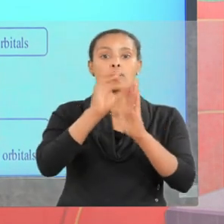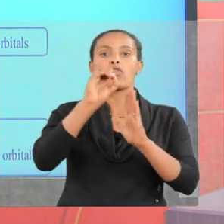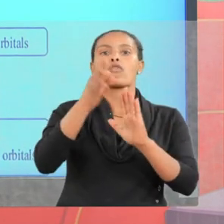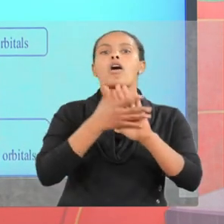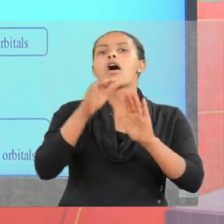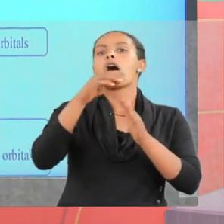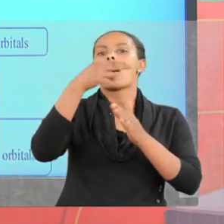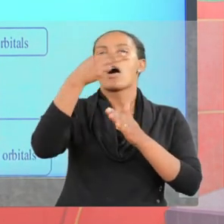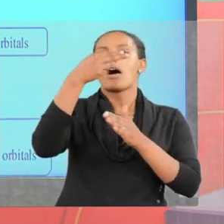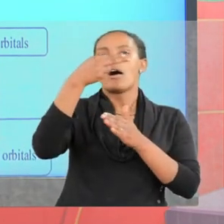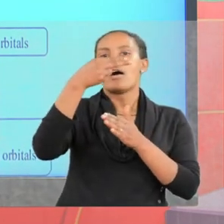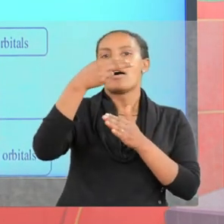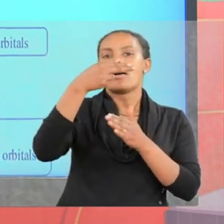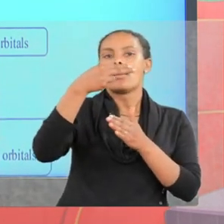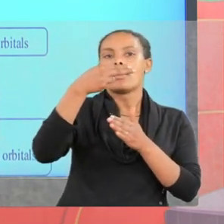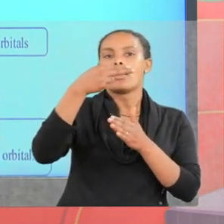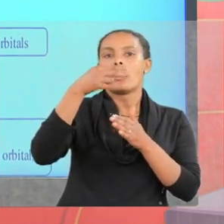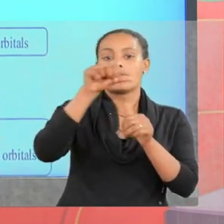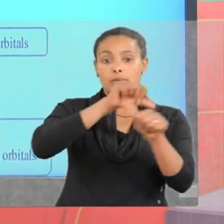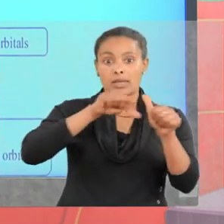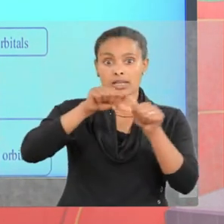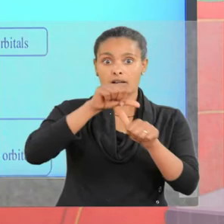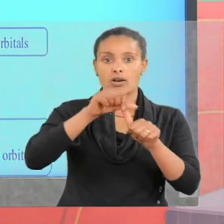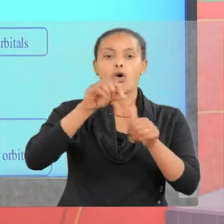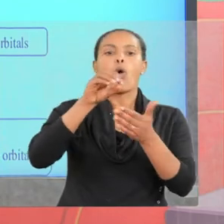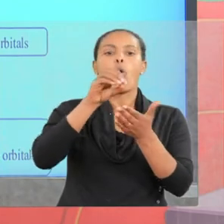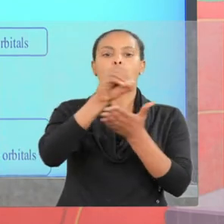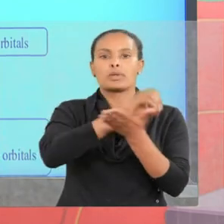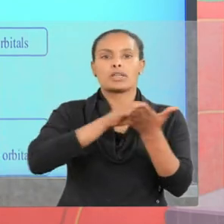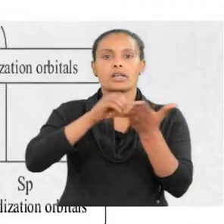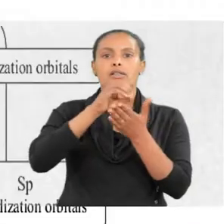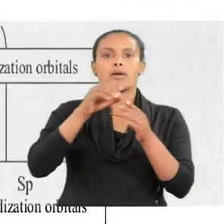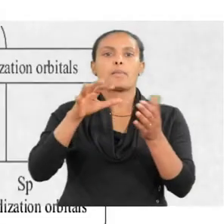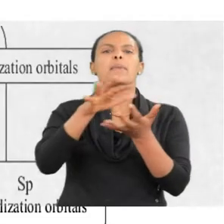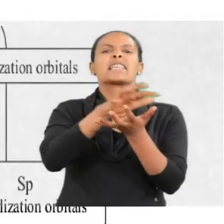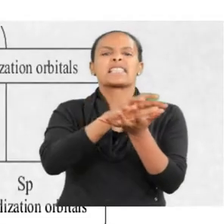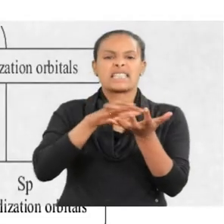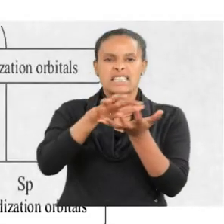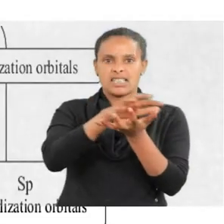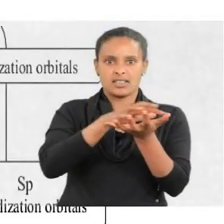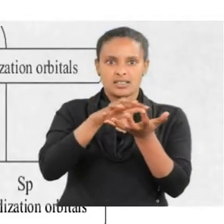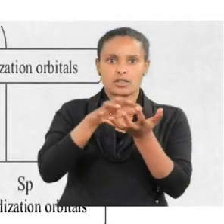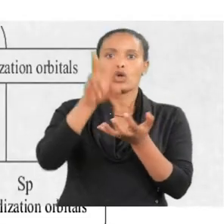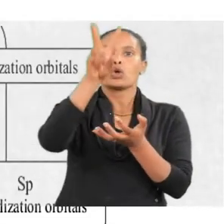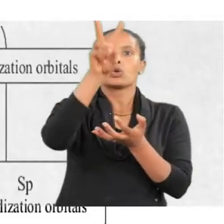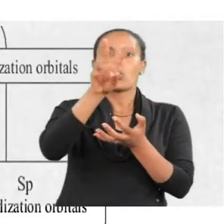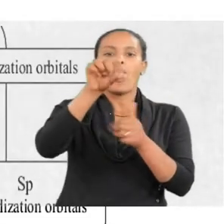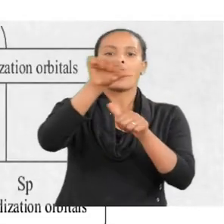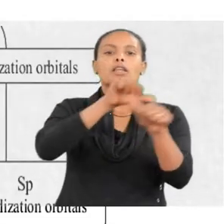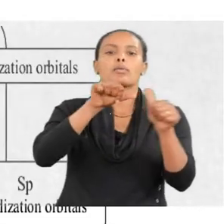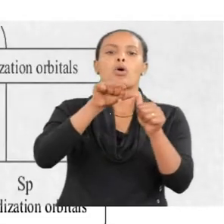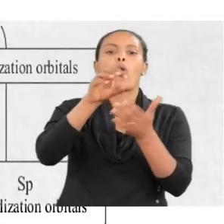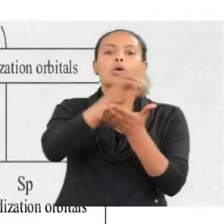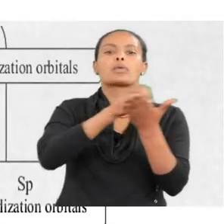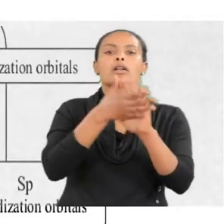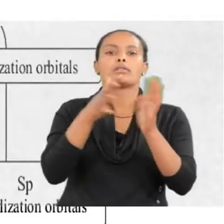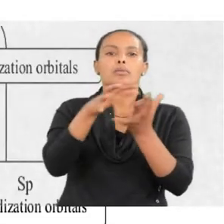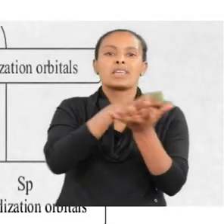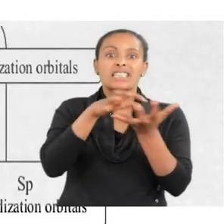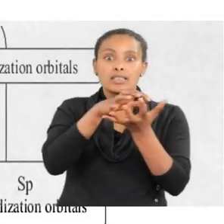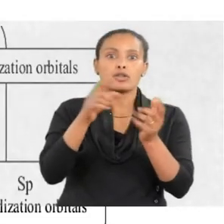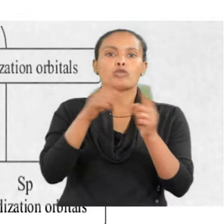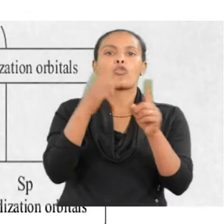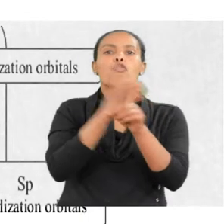of atomic orbitals mixed. two atomic orbitals mixed to